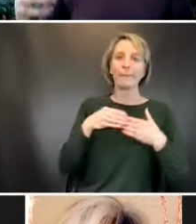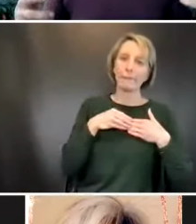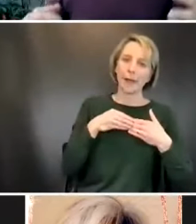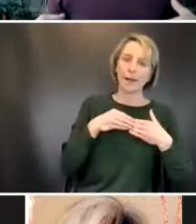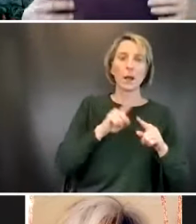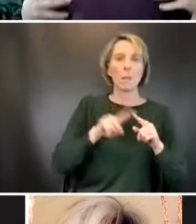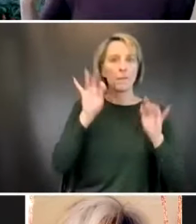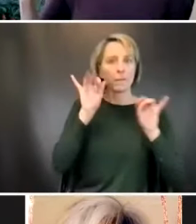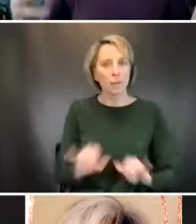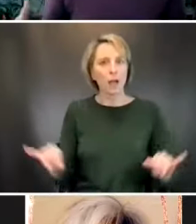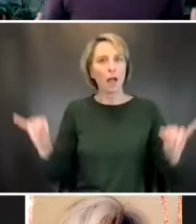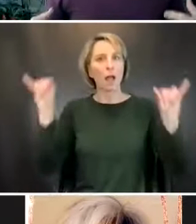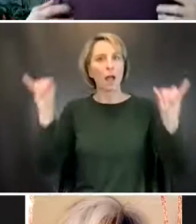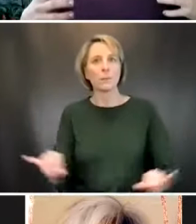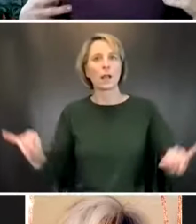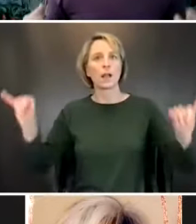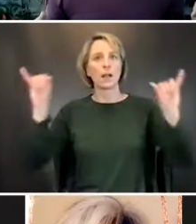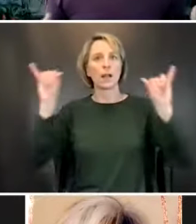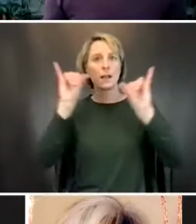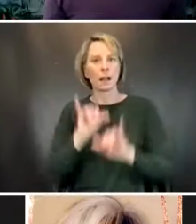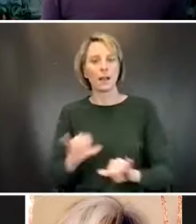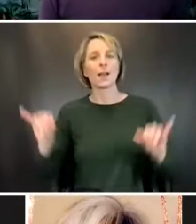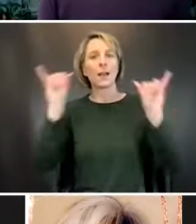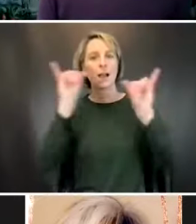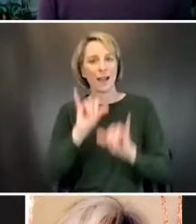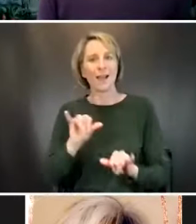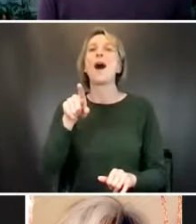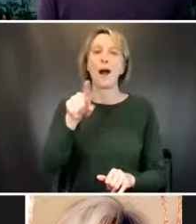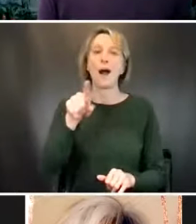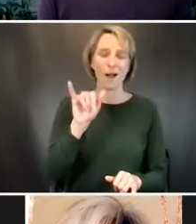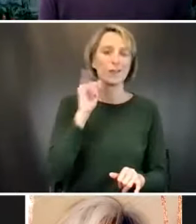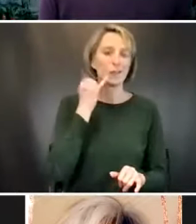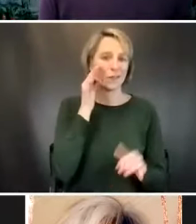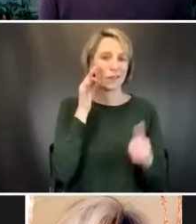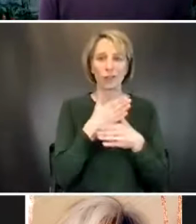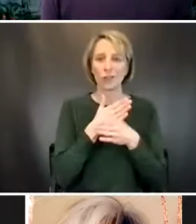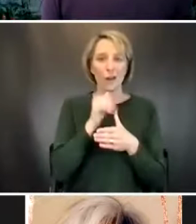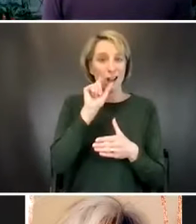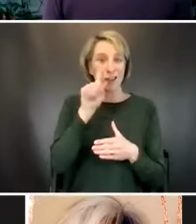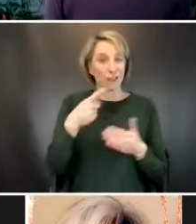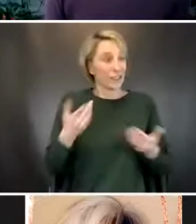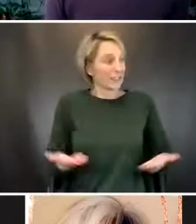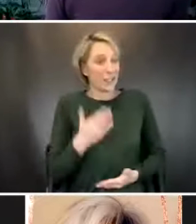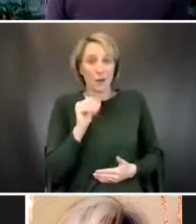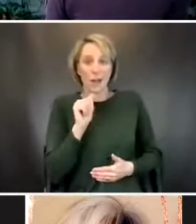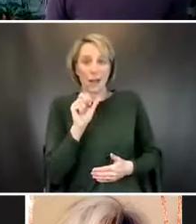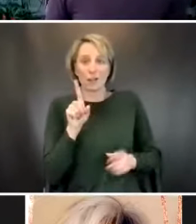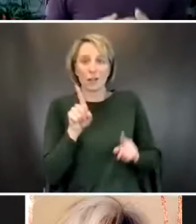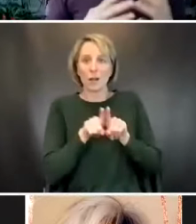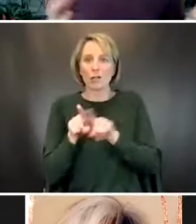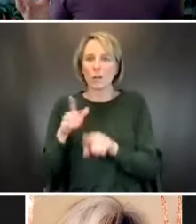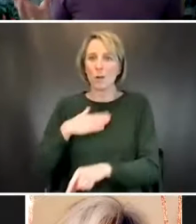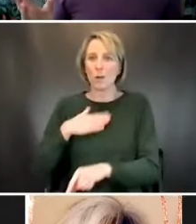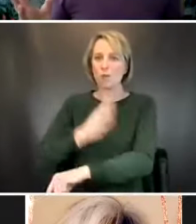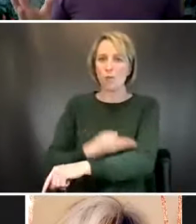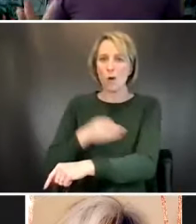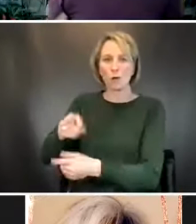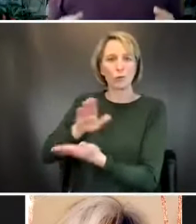that idea of I never know what's coming. Yeah, not just here, also my daughter's school. That's a